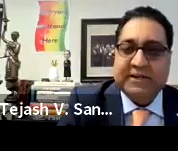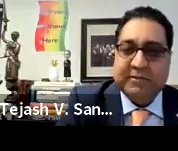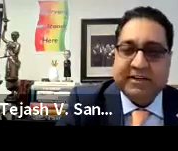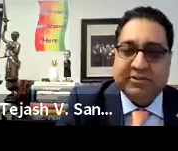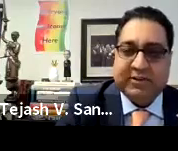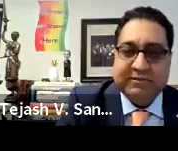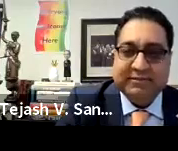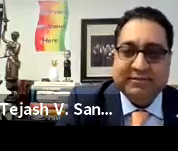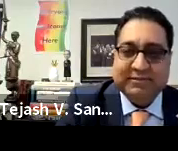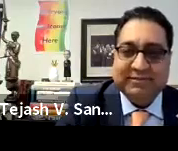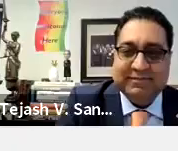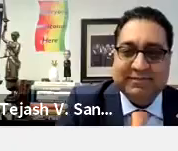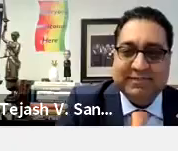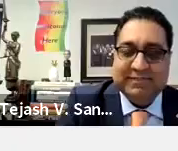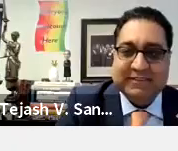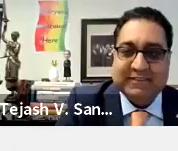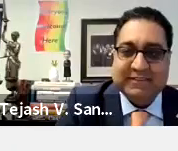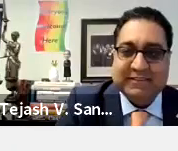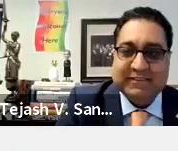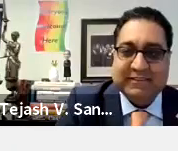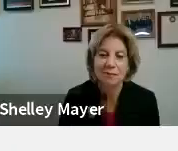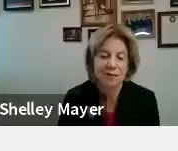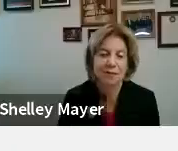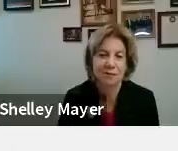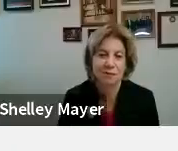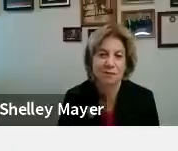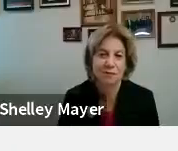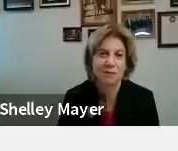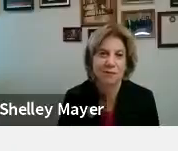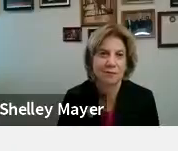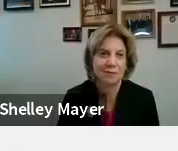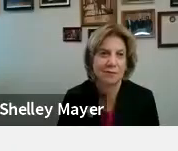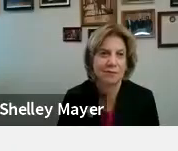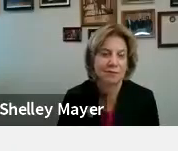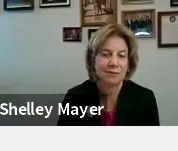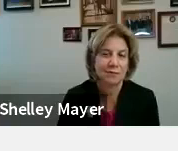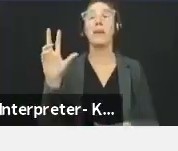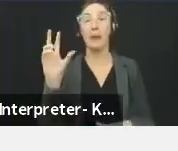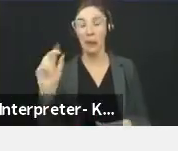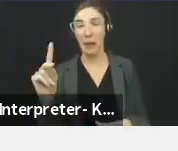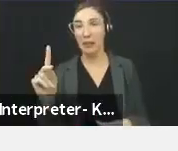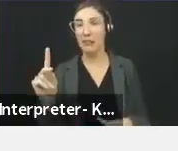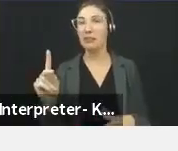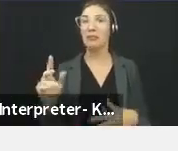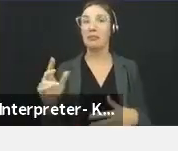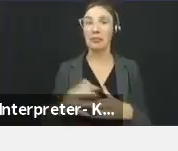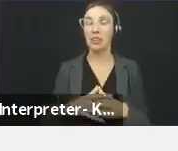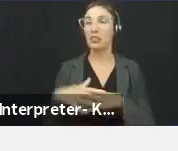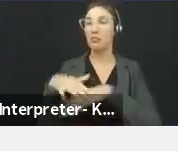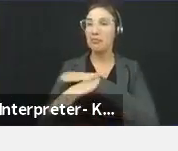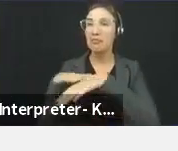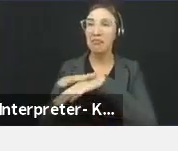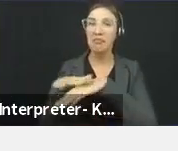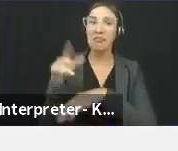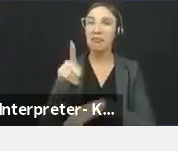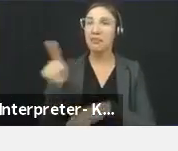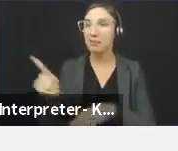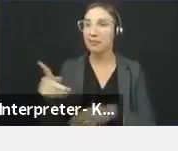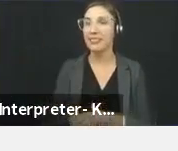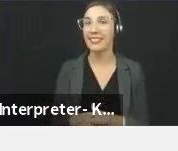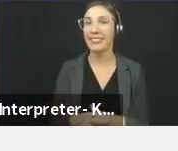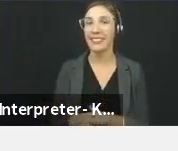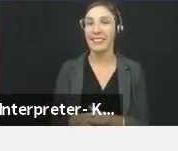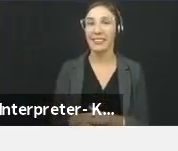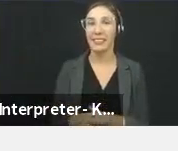Can everybody see my screen? Yes. Okay, so it's just a cover page. At this point,